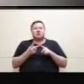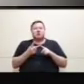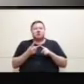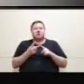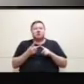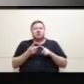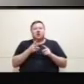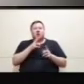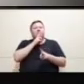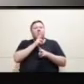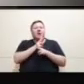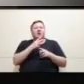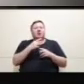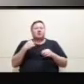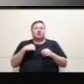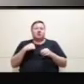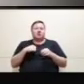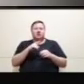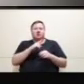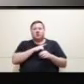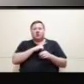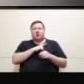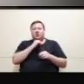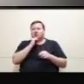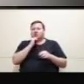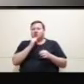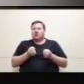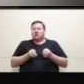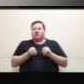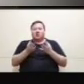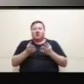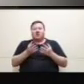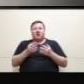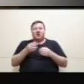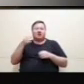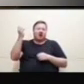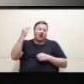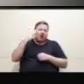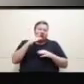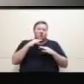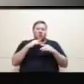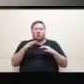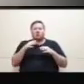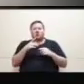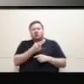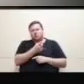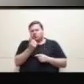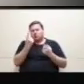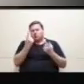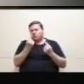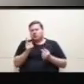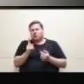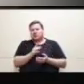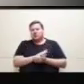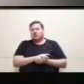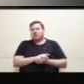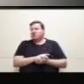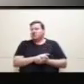this municipality? Because you don't provide lights and water. What is it that you do? Because you spend